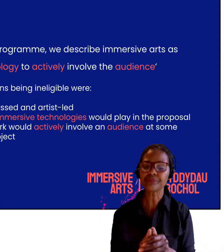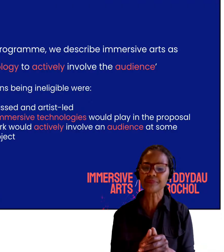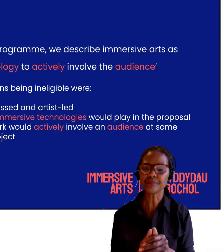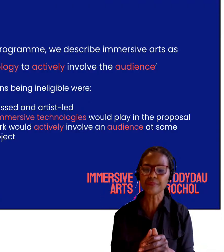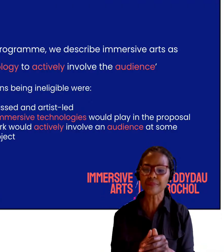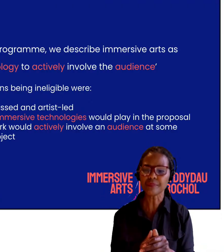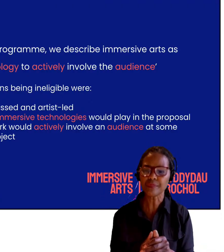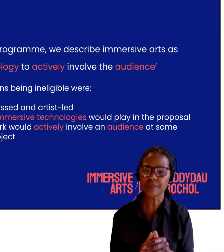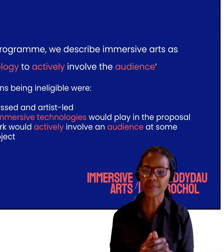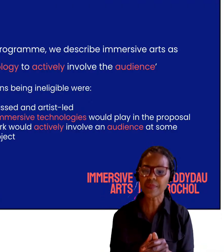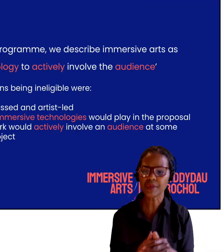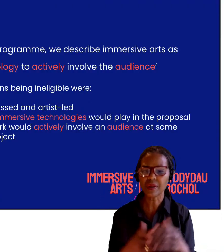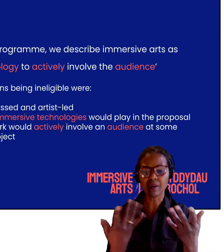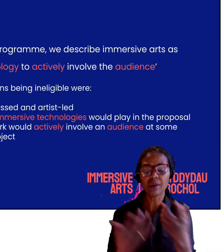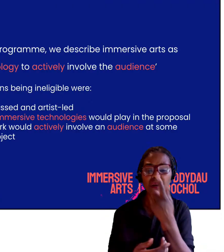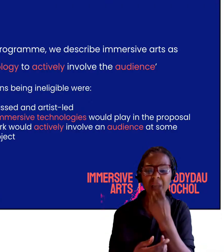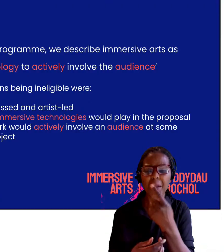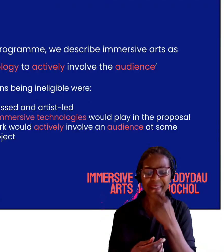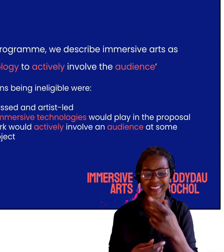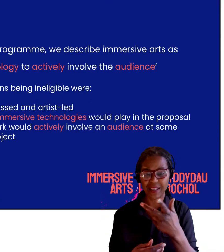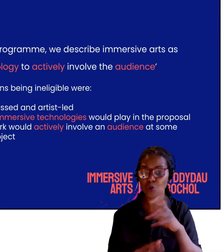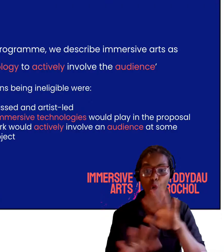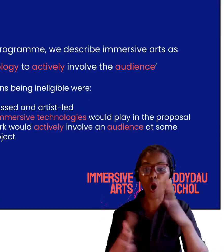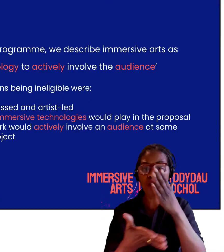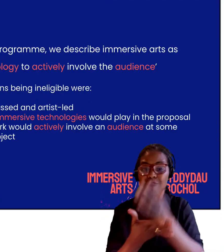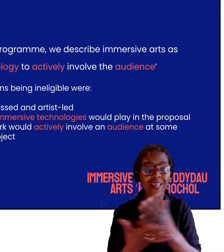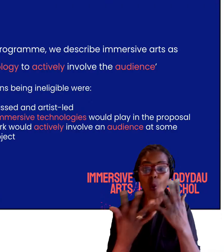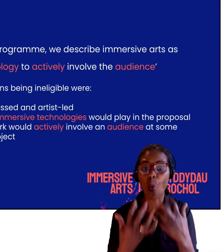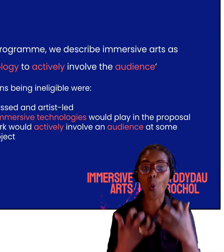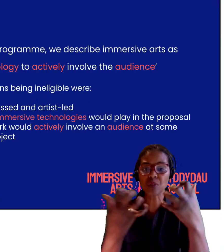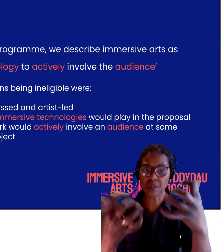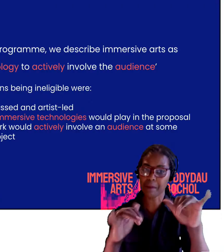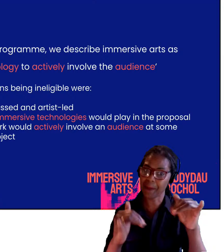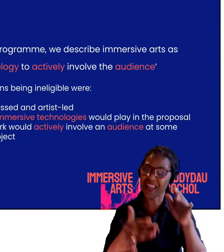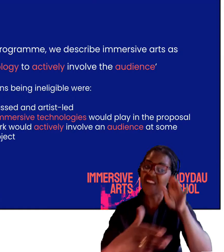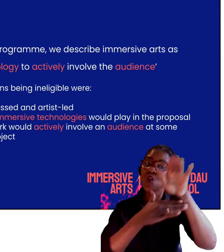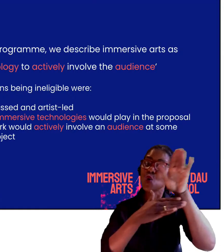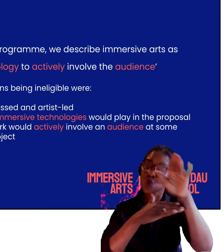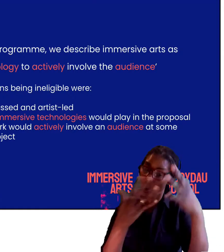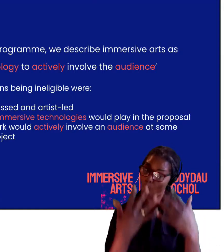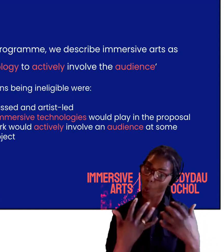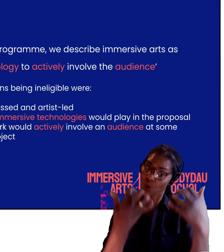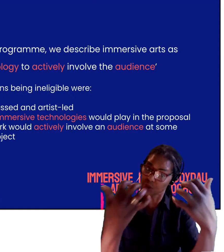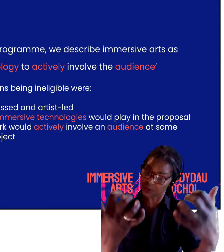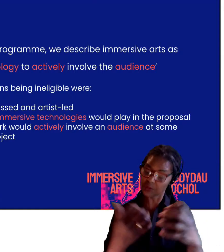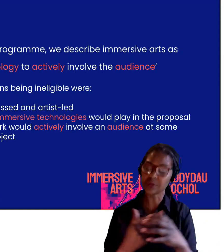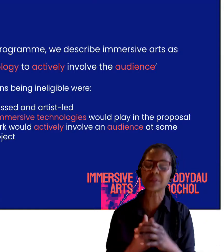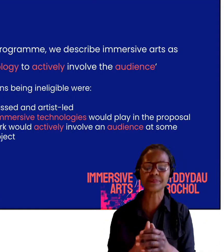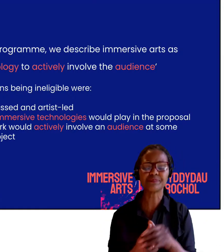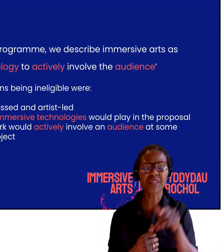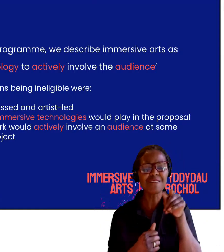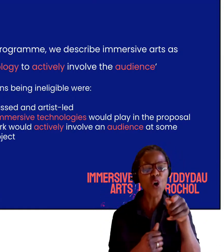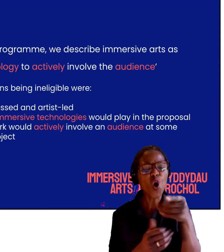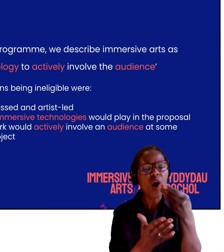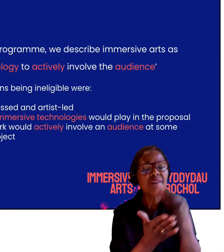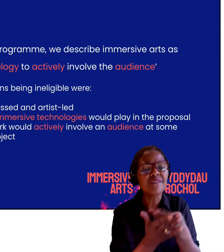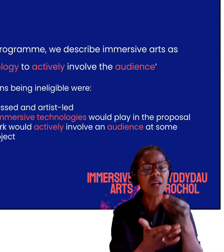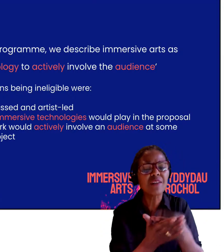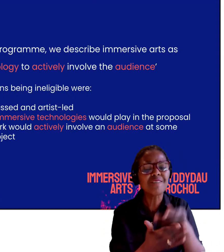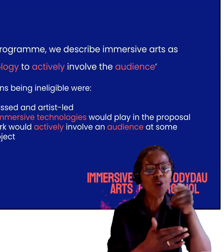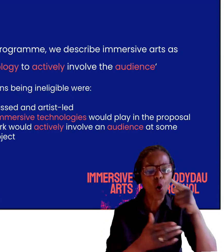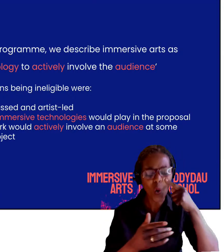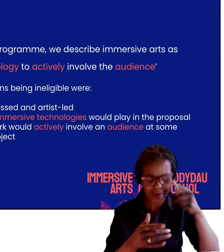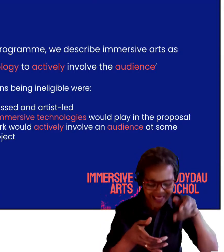be a hypothetical audience some way off in the future. For the Experiment Fund, we asked applicants to tell us how they would